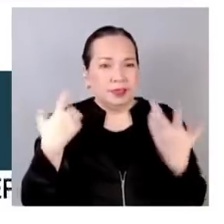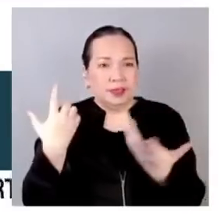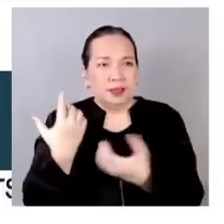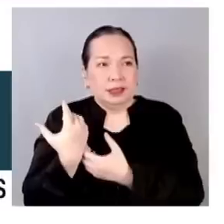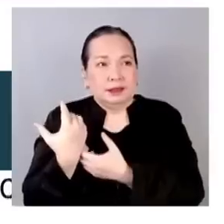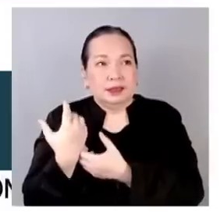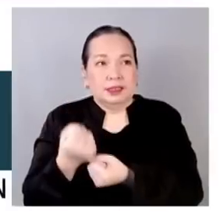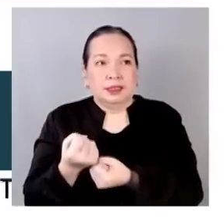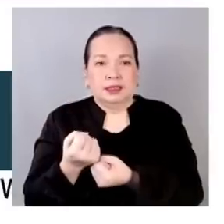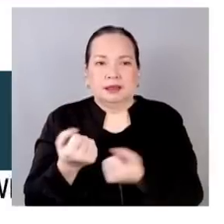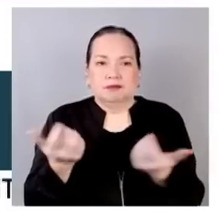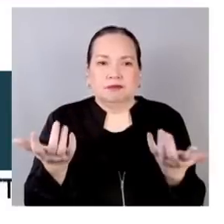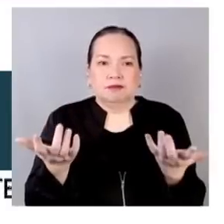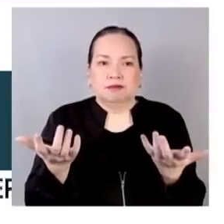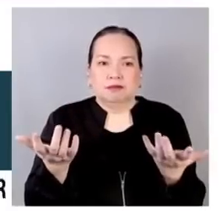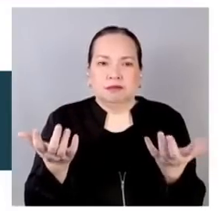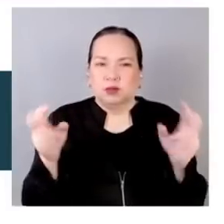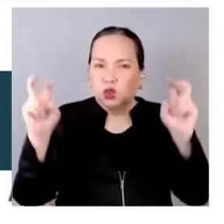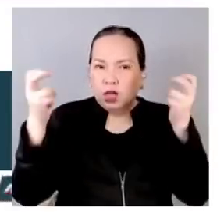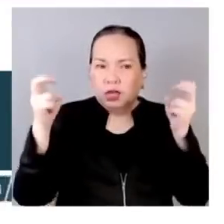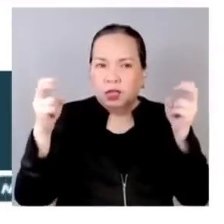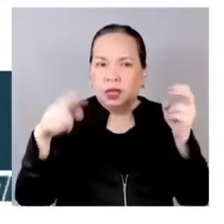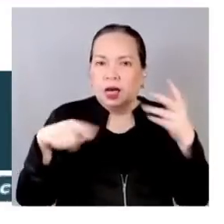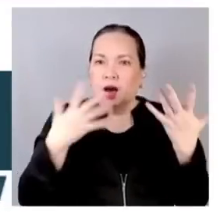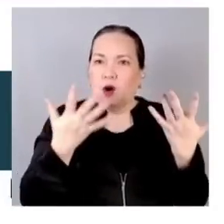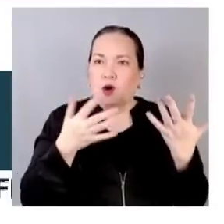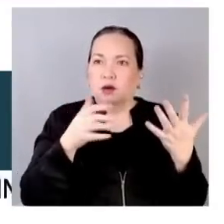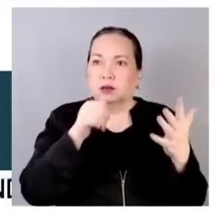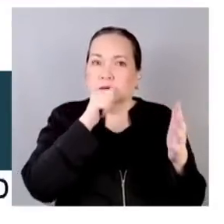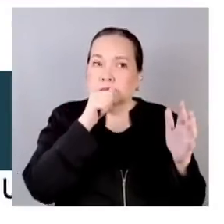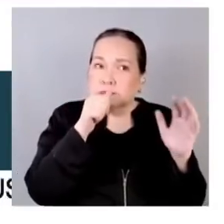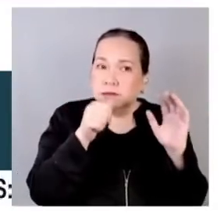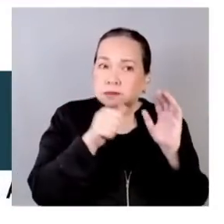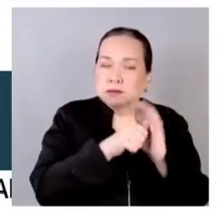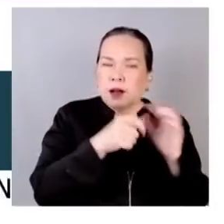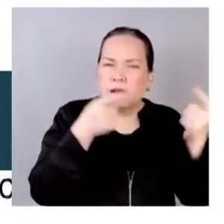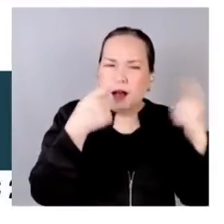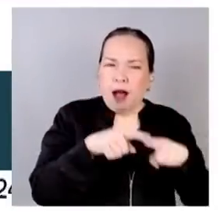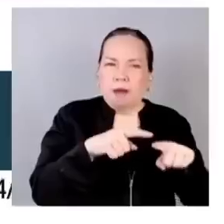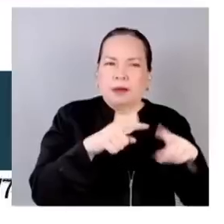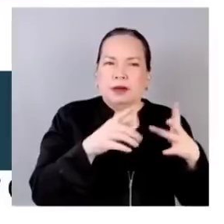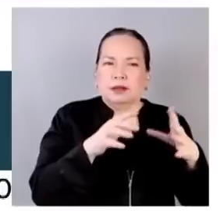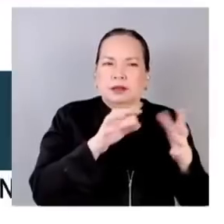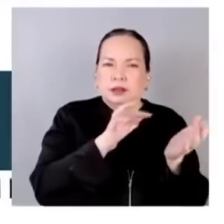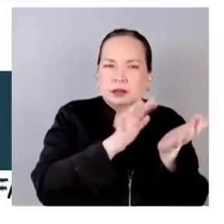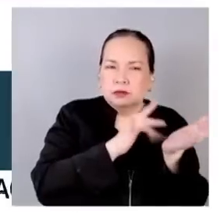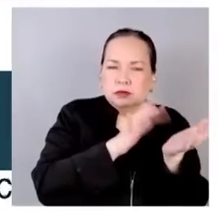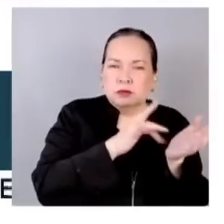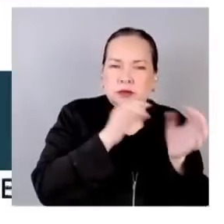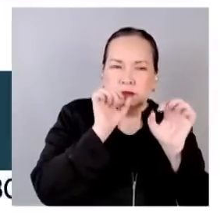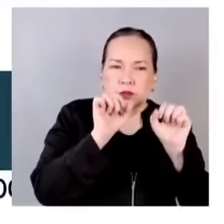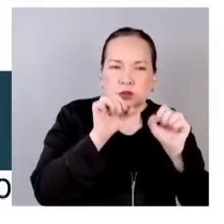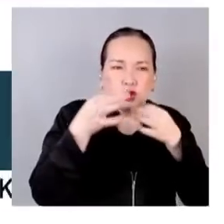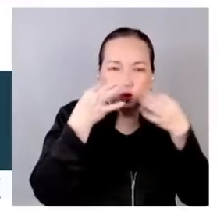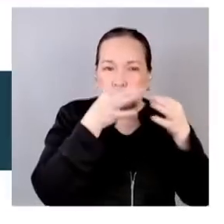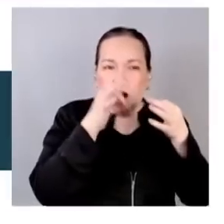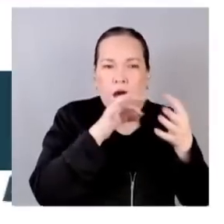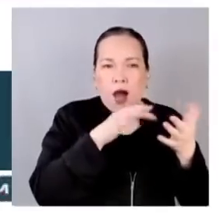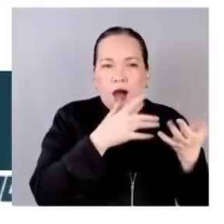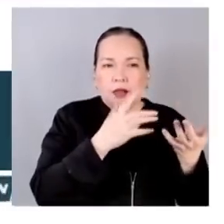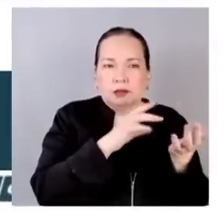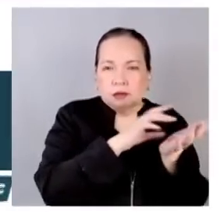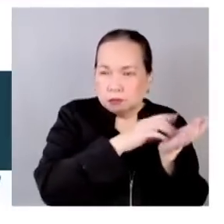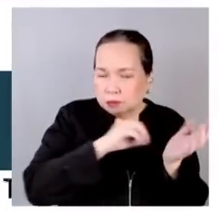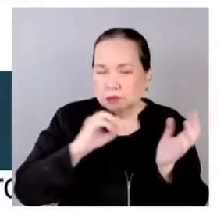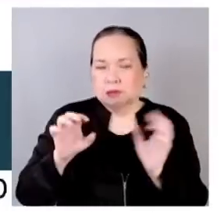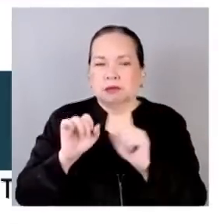The drug buy bus and the alleged cover-up. In the coming days, Rafi, what are the expected developments and where do we go from